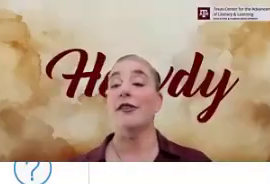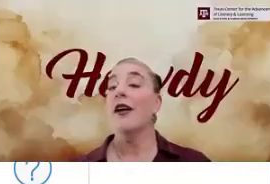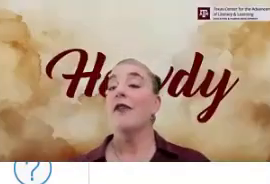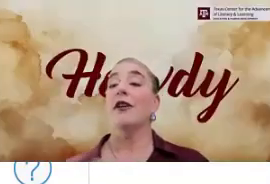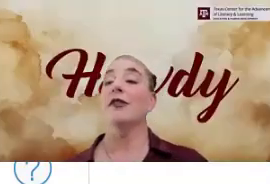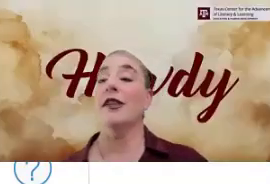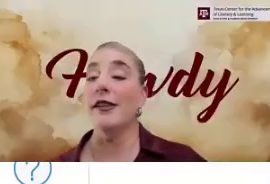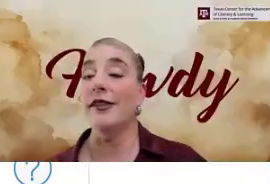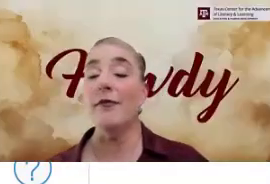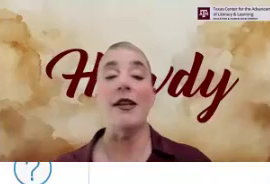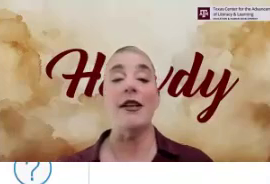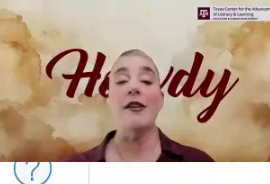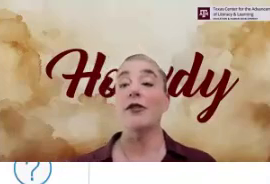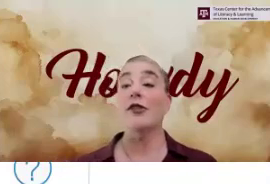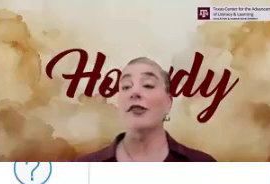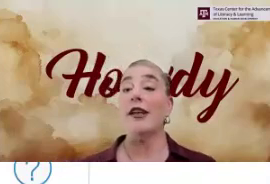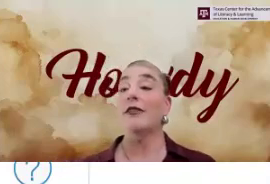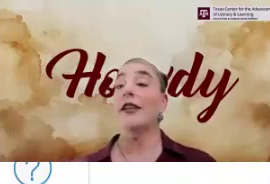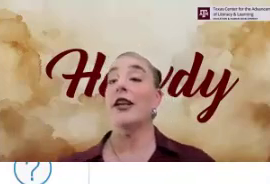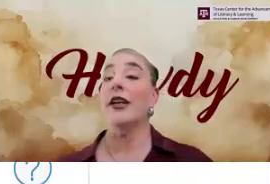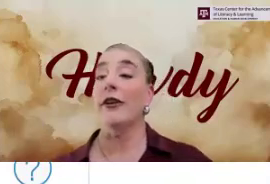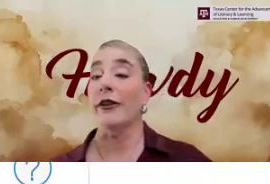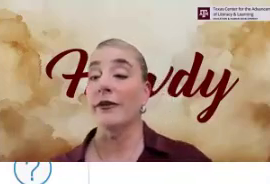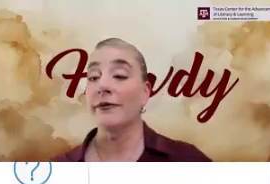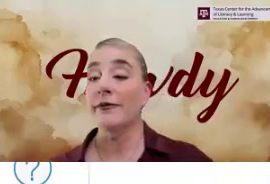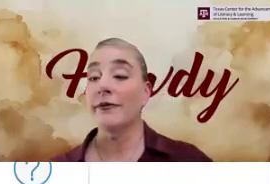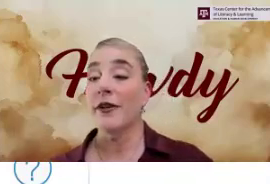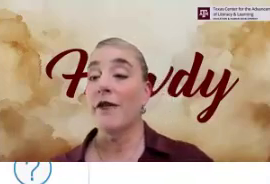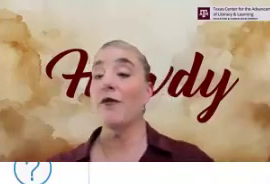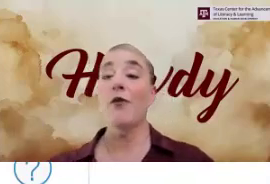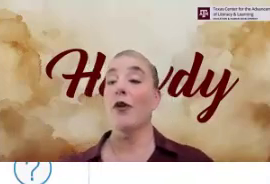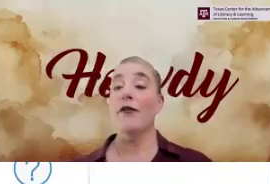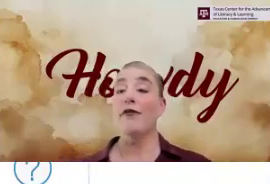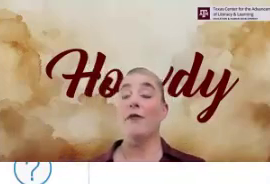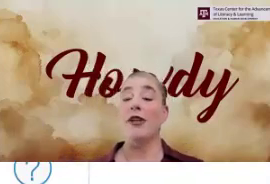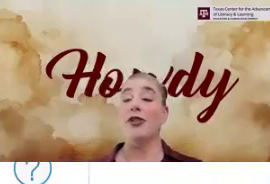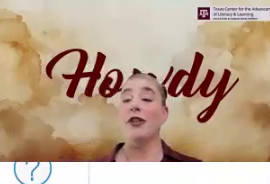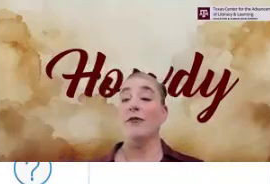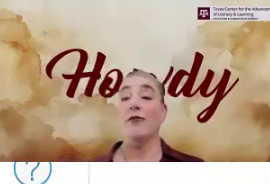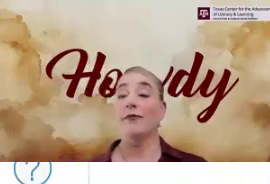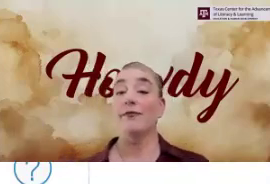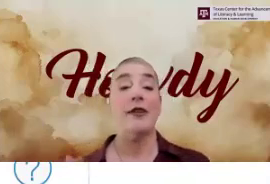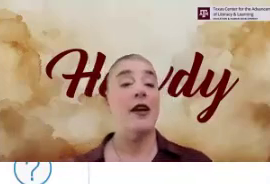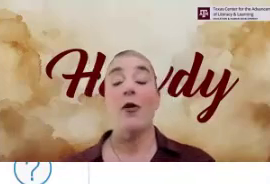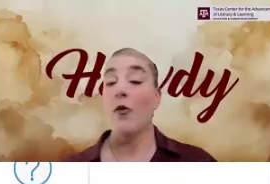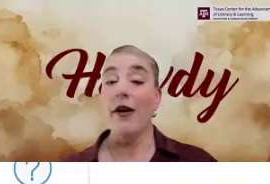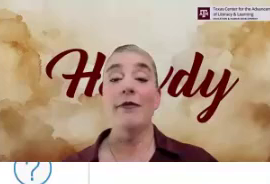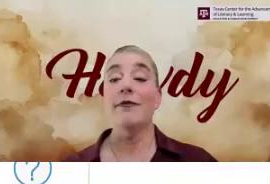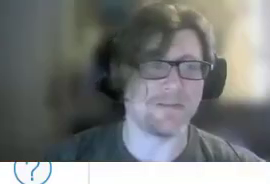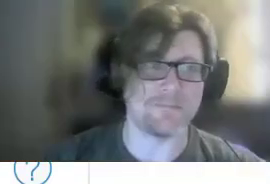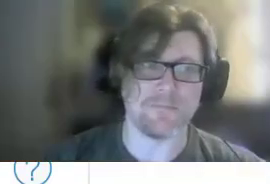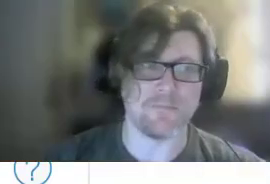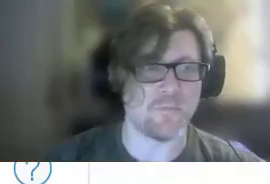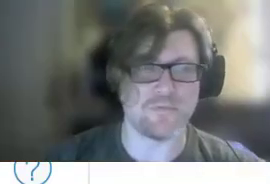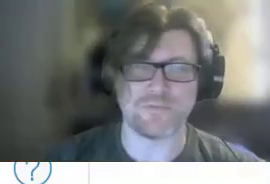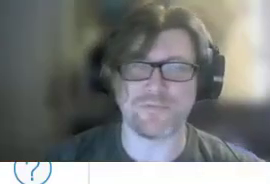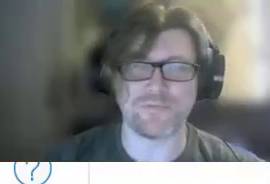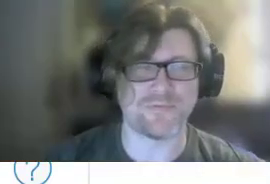for doing this. They'll send us something and it'll just say, click here for more information. Yeah.